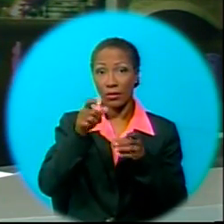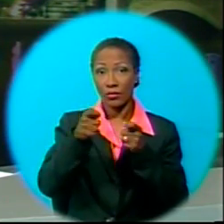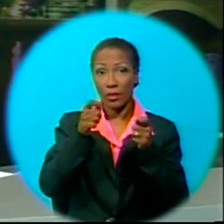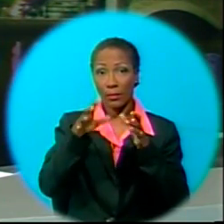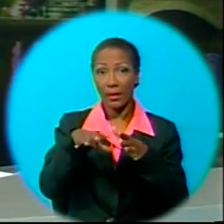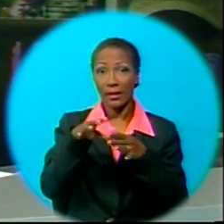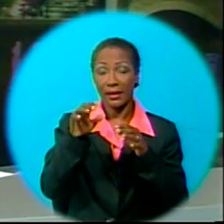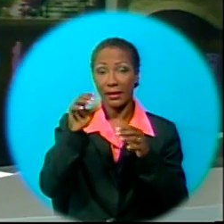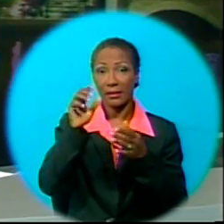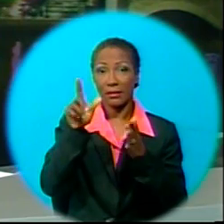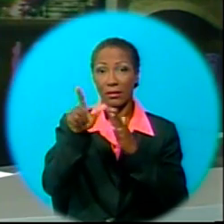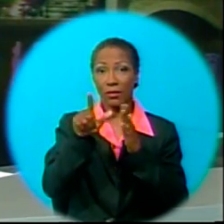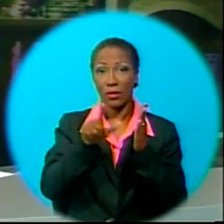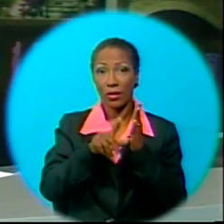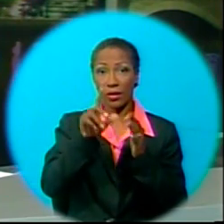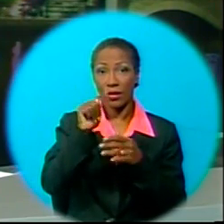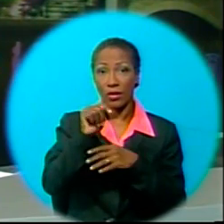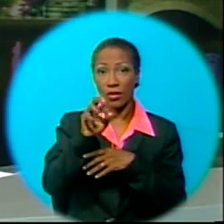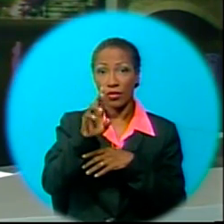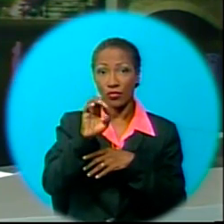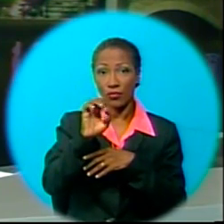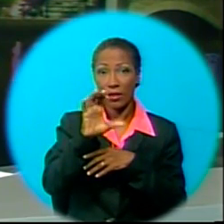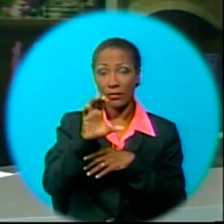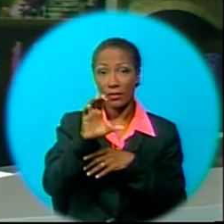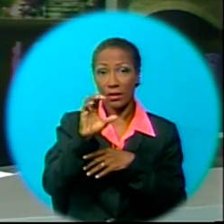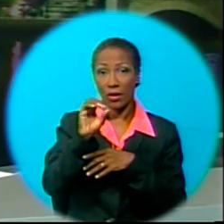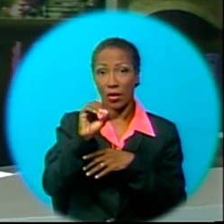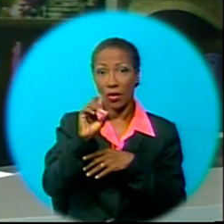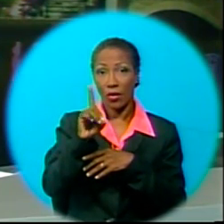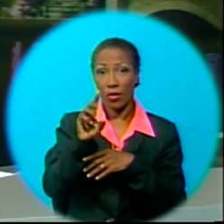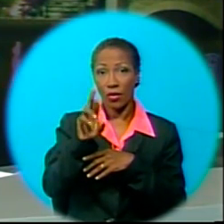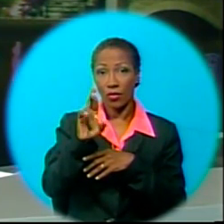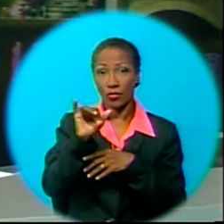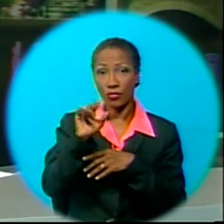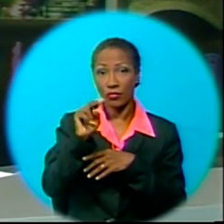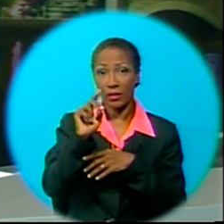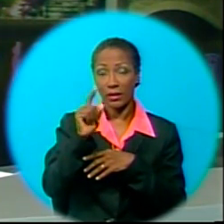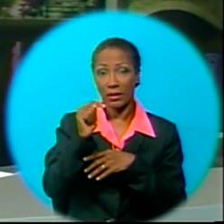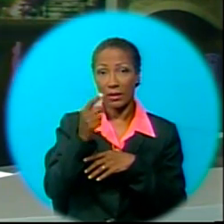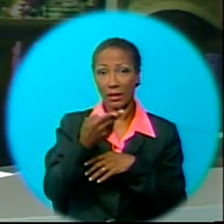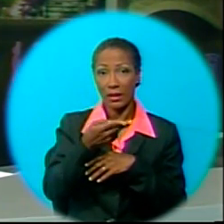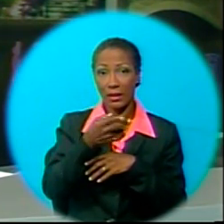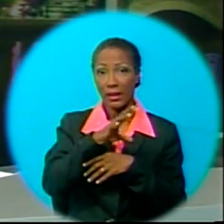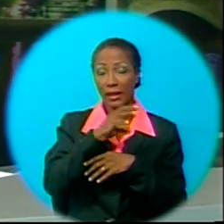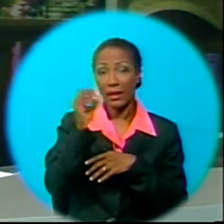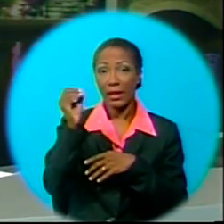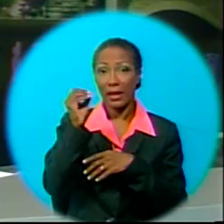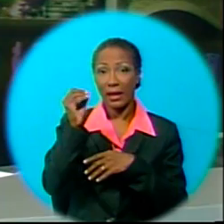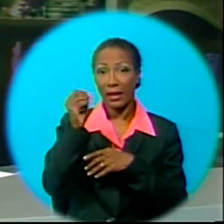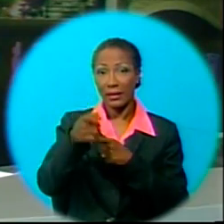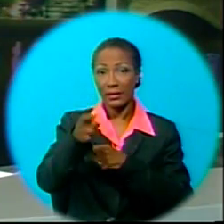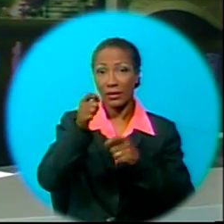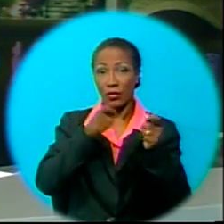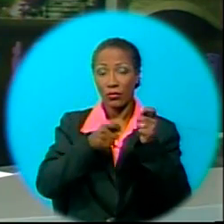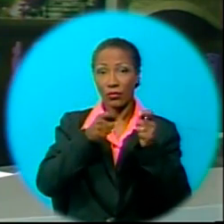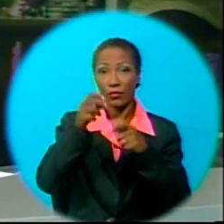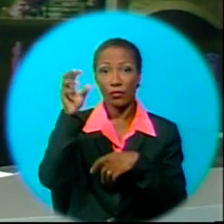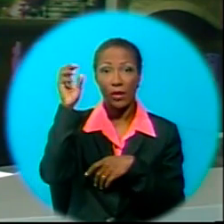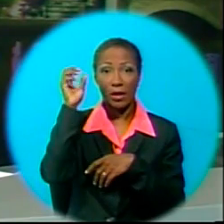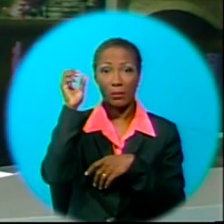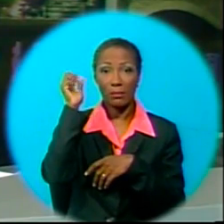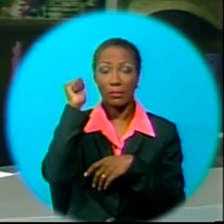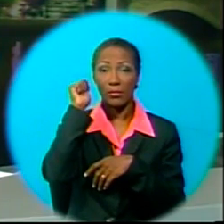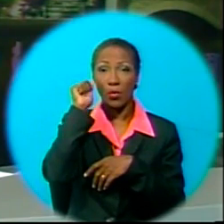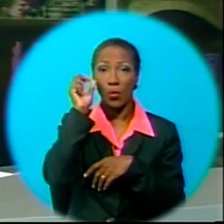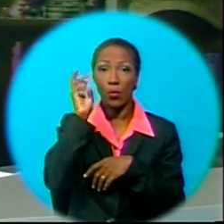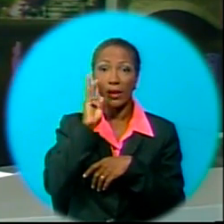Codrington. She replaces Althea Wiggins Rock, who has been appointed as Deputy High Commissioner to London. We'll have more